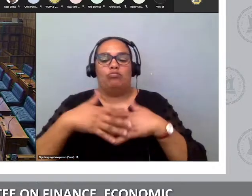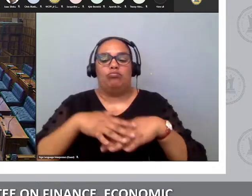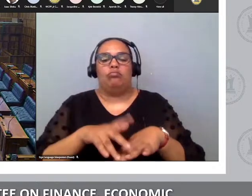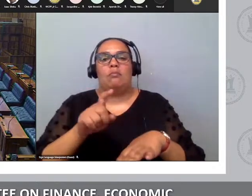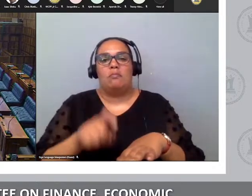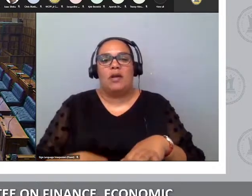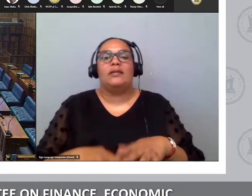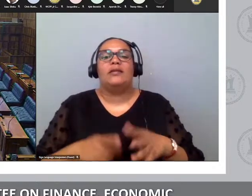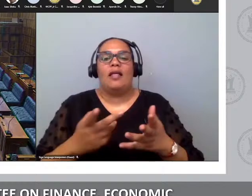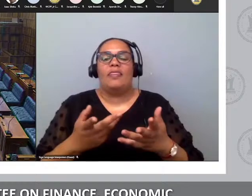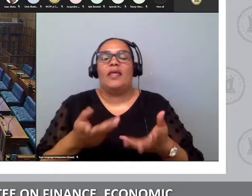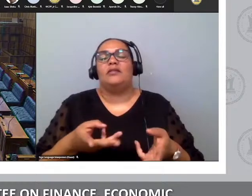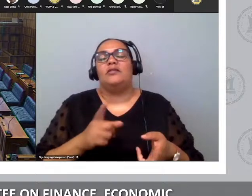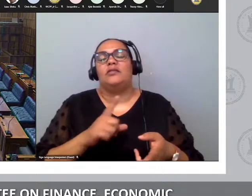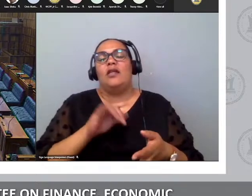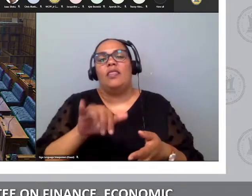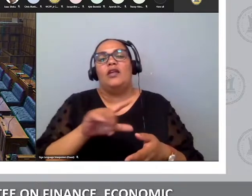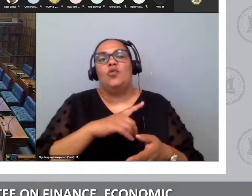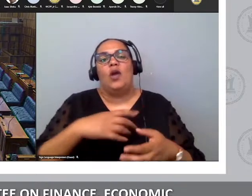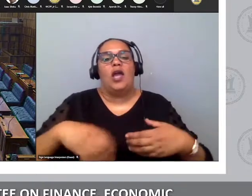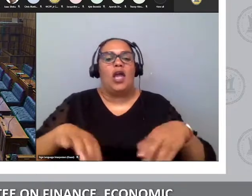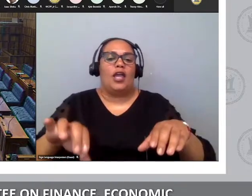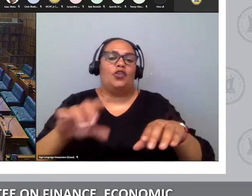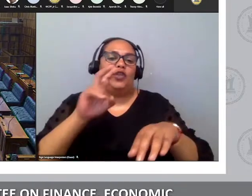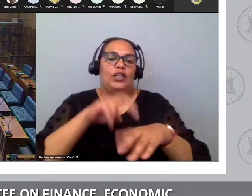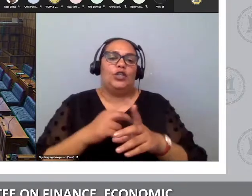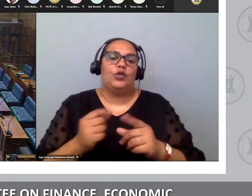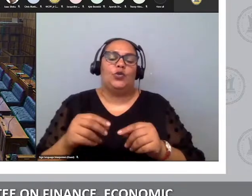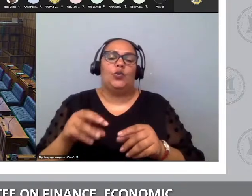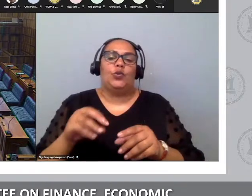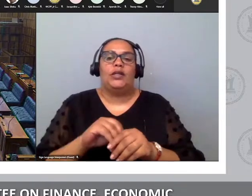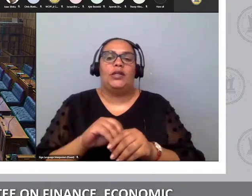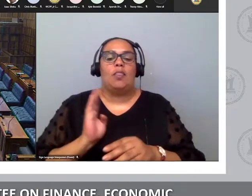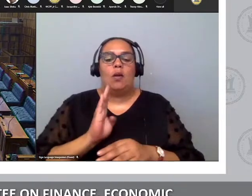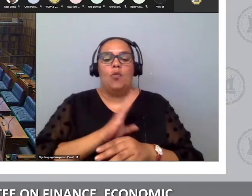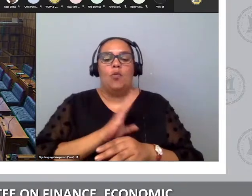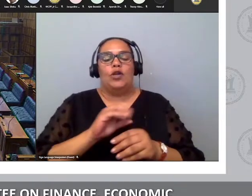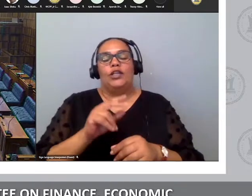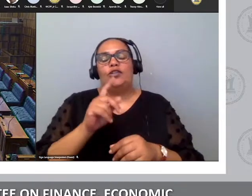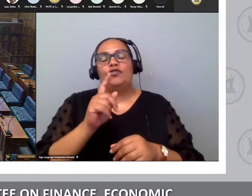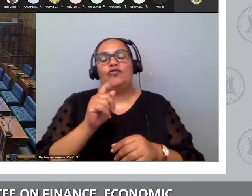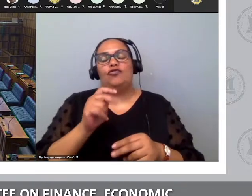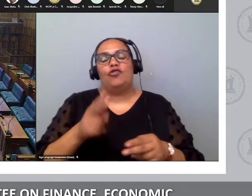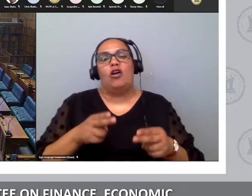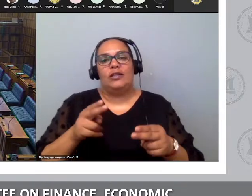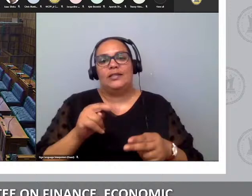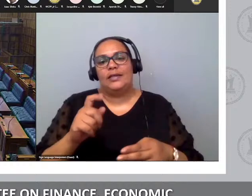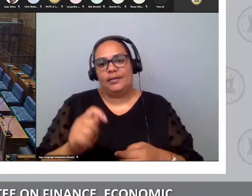and thus the call for Action across the board within transnet thank